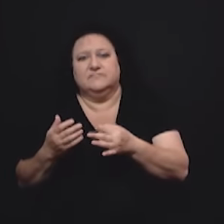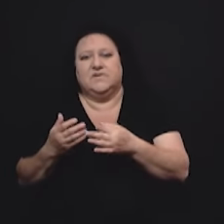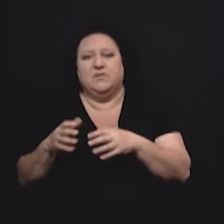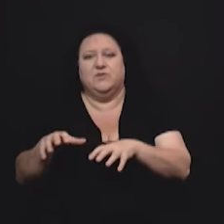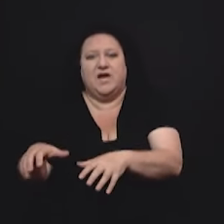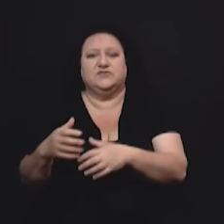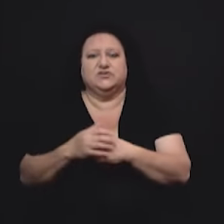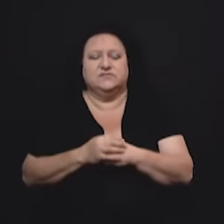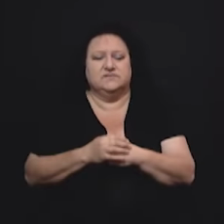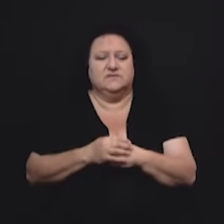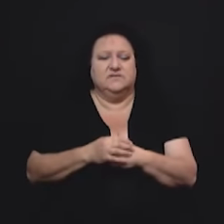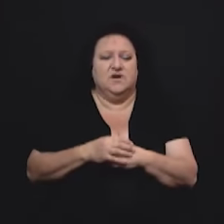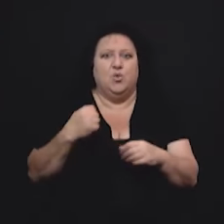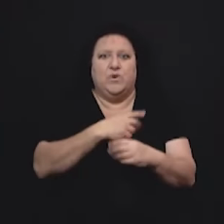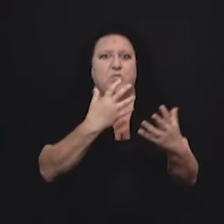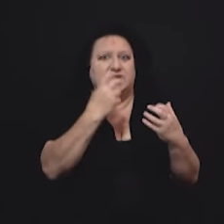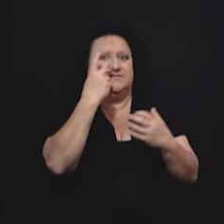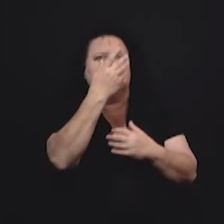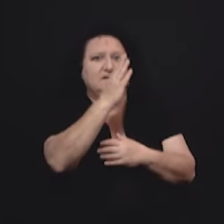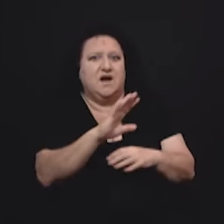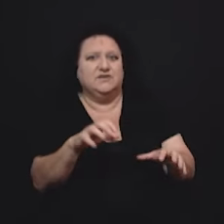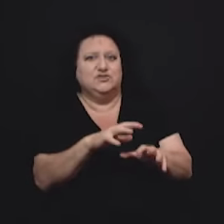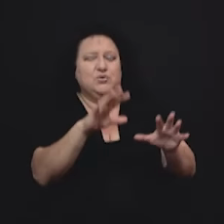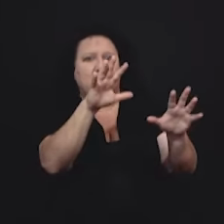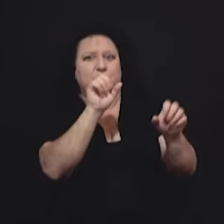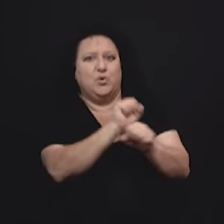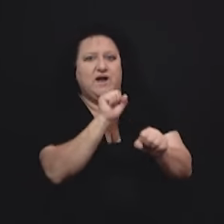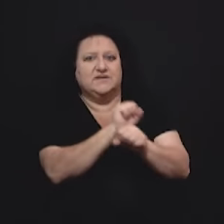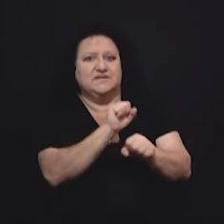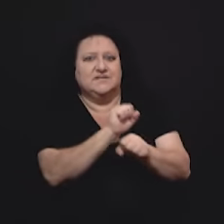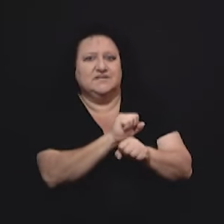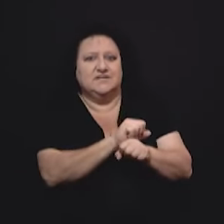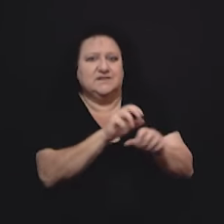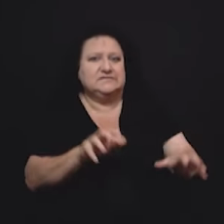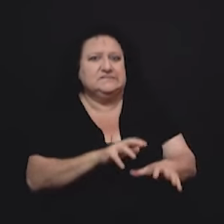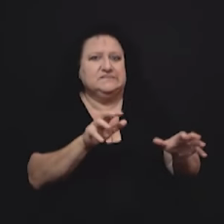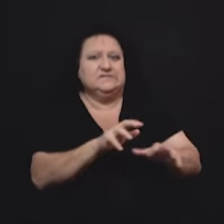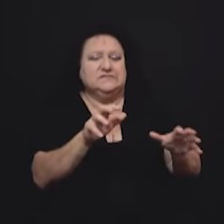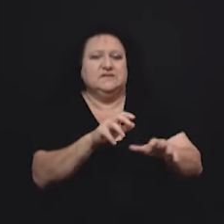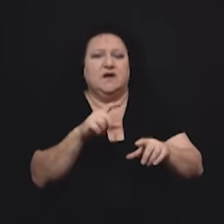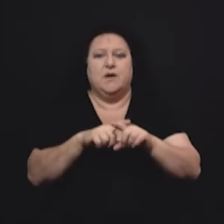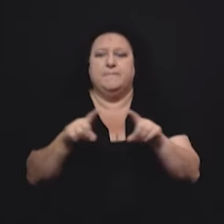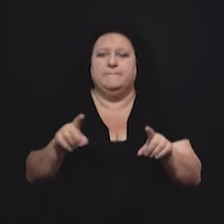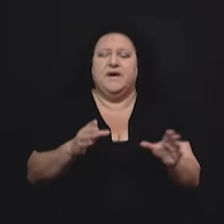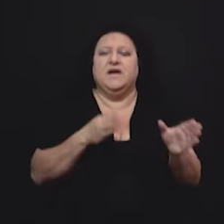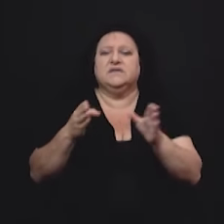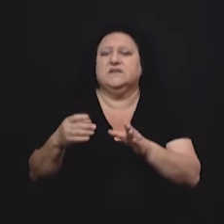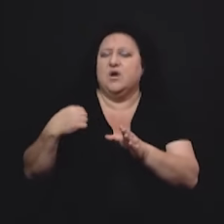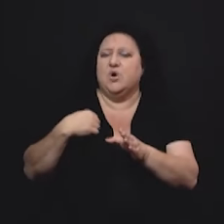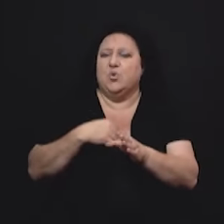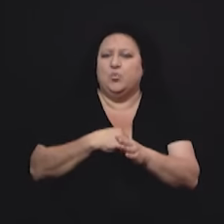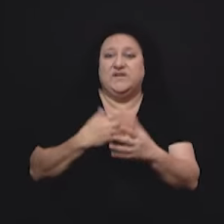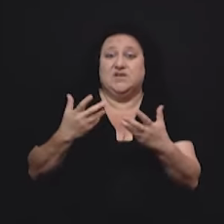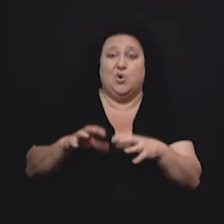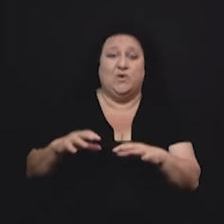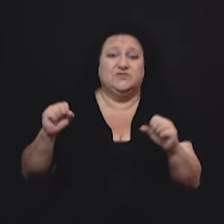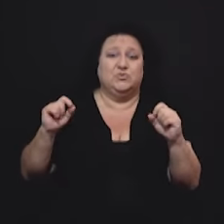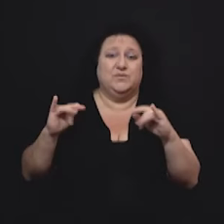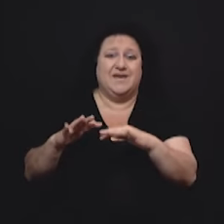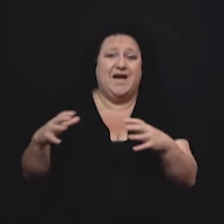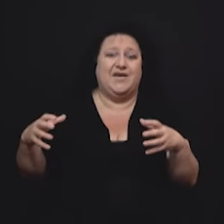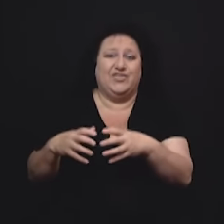about miraculous manifestations in our life with resources and finances, but we don't want to gather with other people. So before